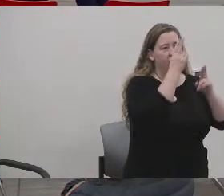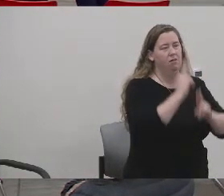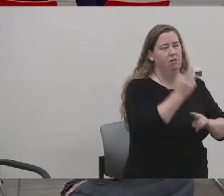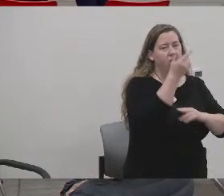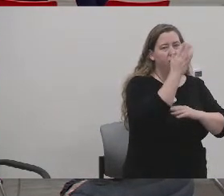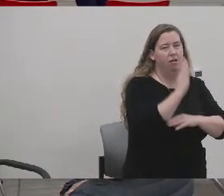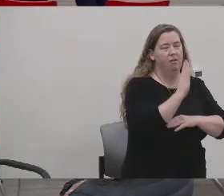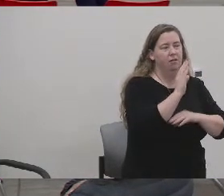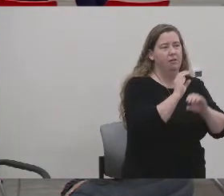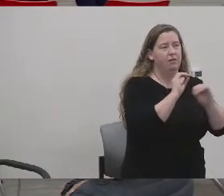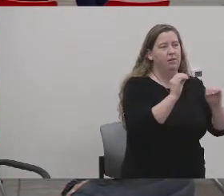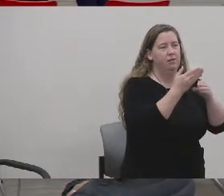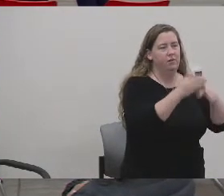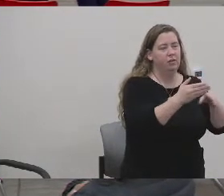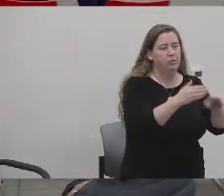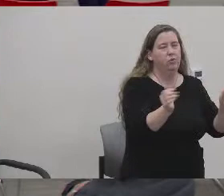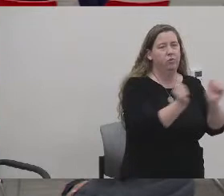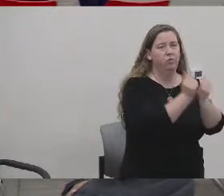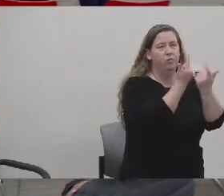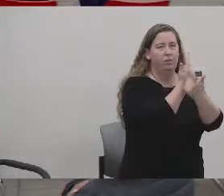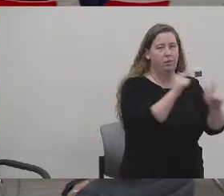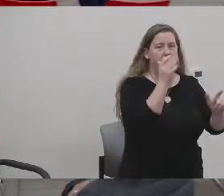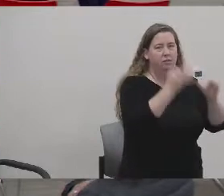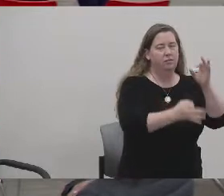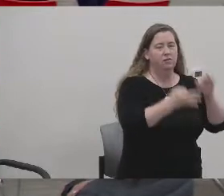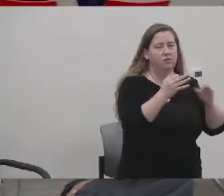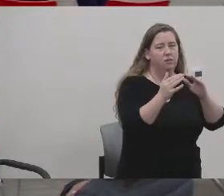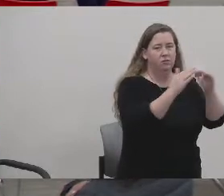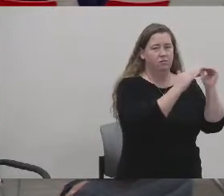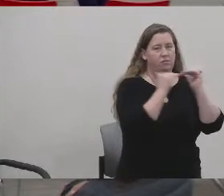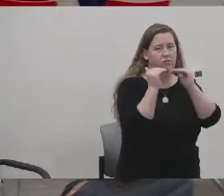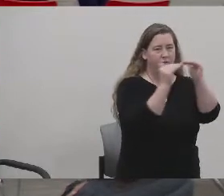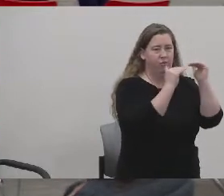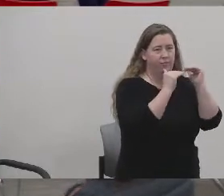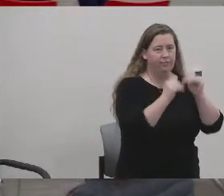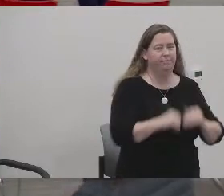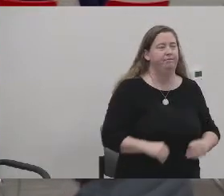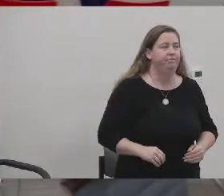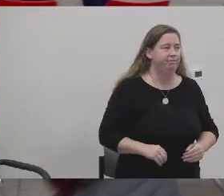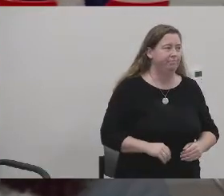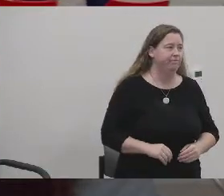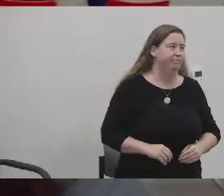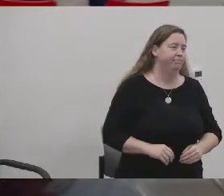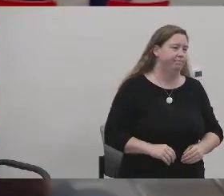nation, under God, indivisible, with liberty and justice for all.